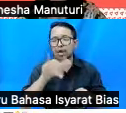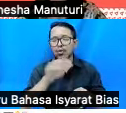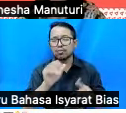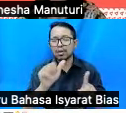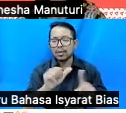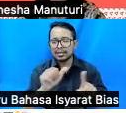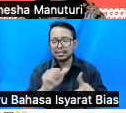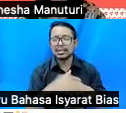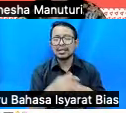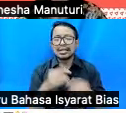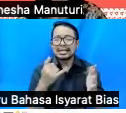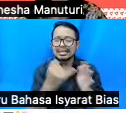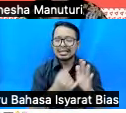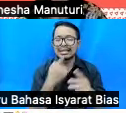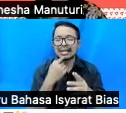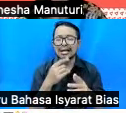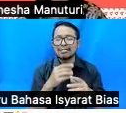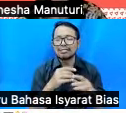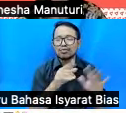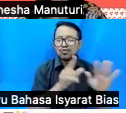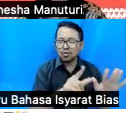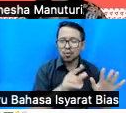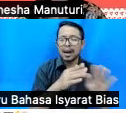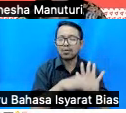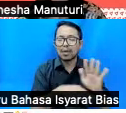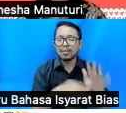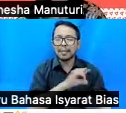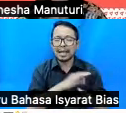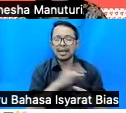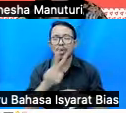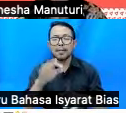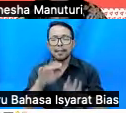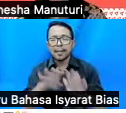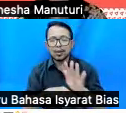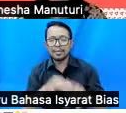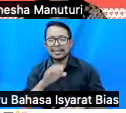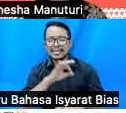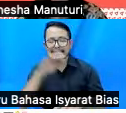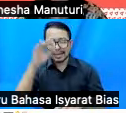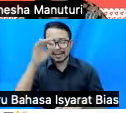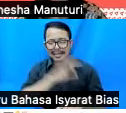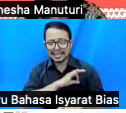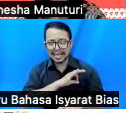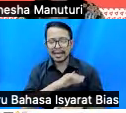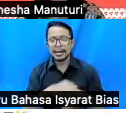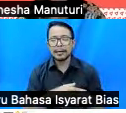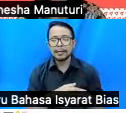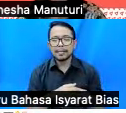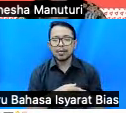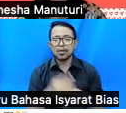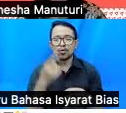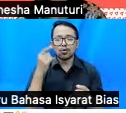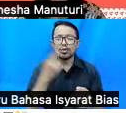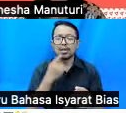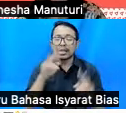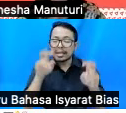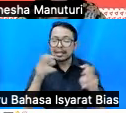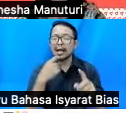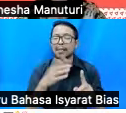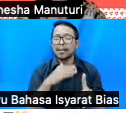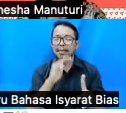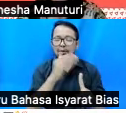number 8/2016 regarding persons with disabilities, with 7 regional government regulations and 2 presidential regulations and several